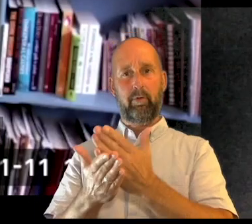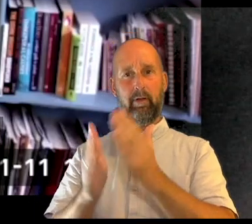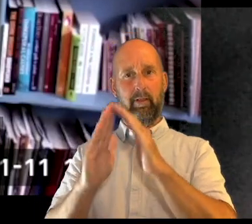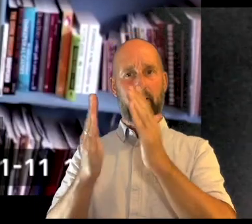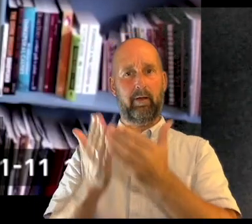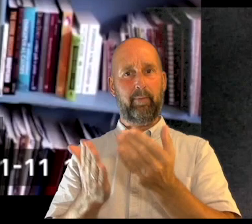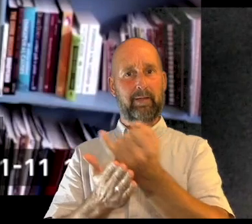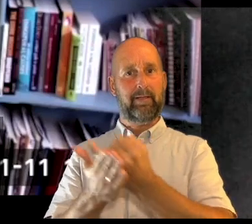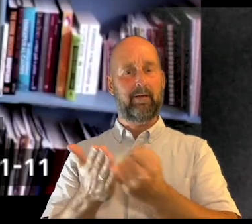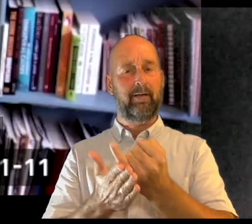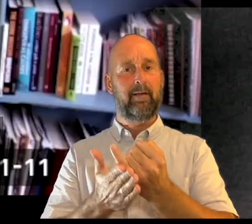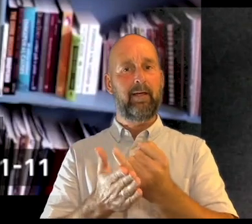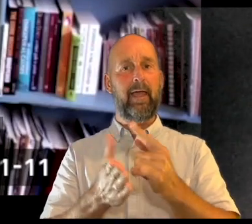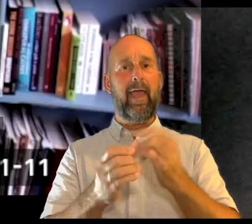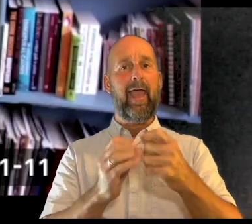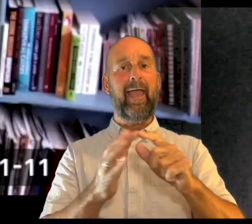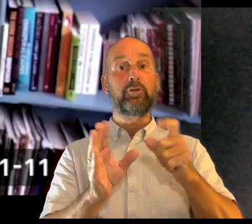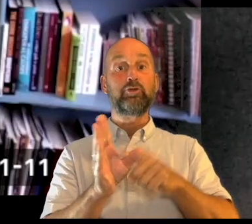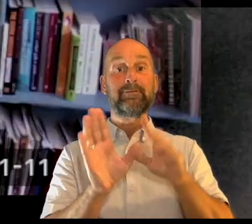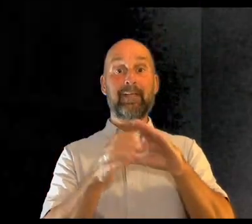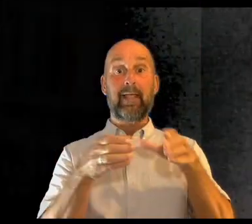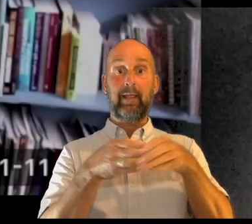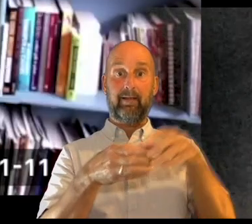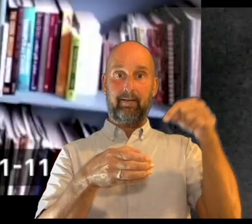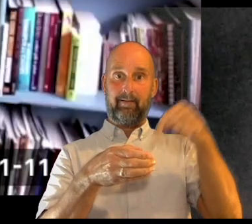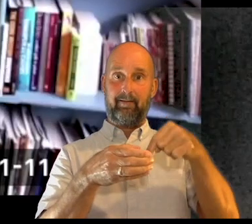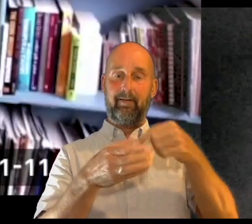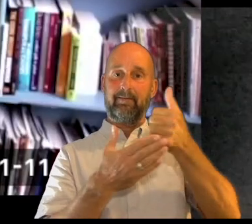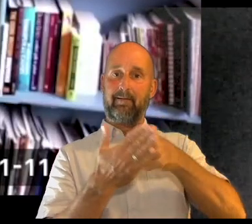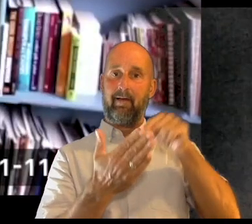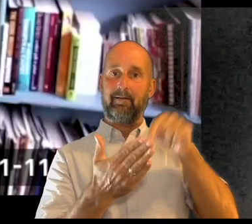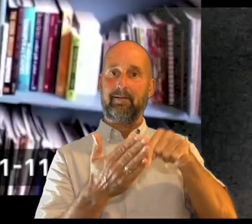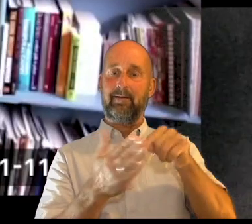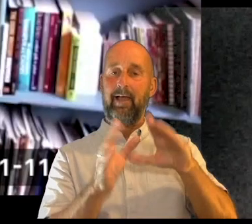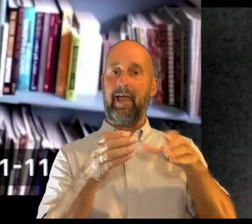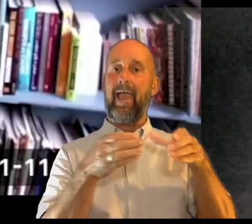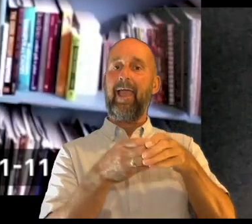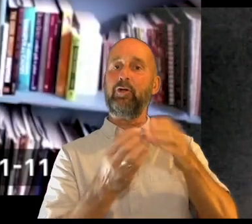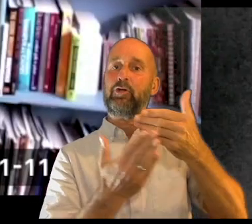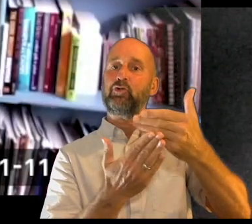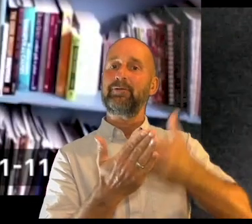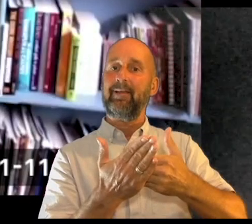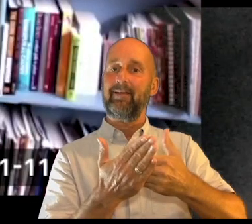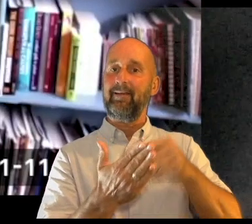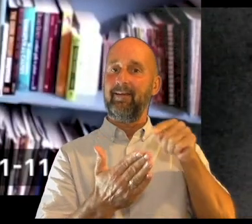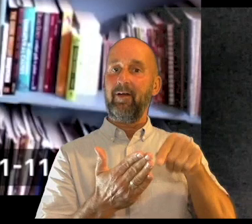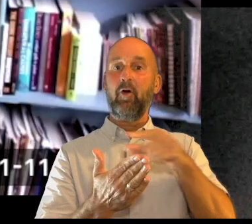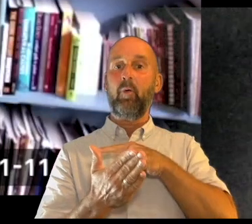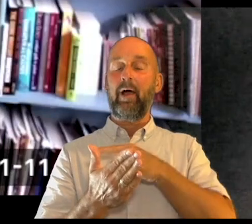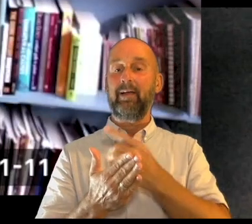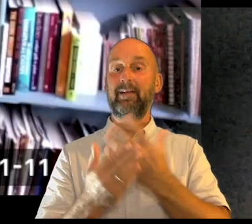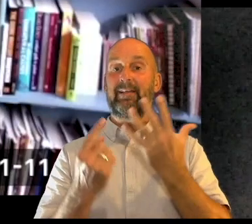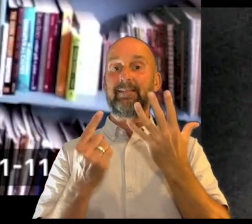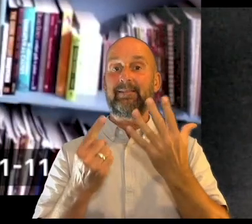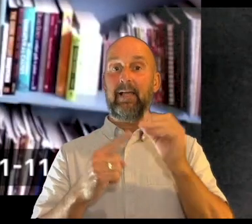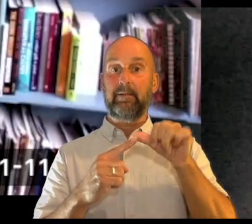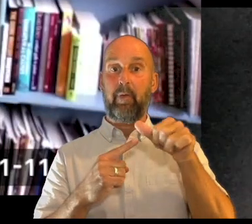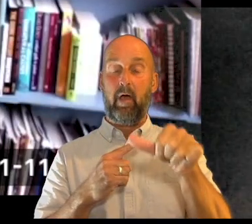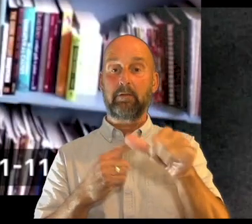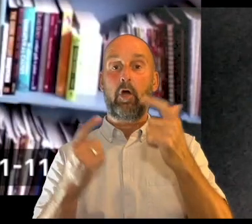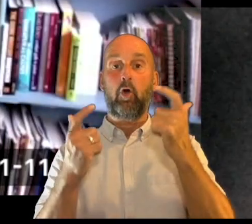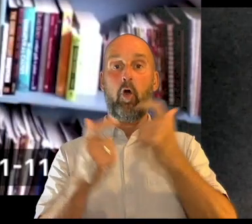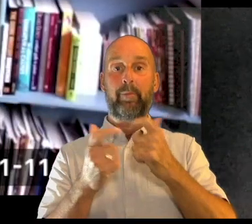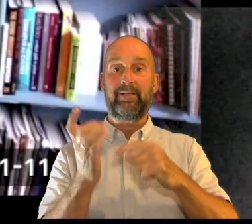And Agency has come from that place. My piece is called Agency, and it is a 6-part TV drama comedy